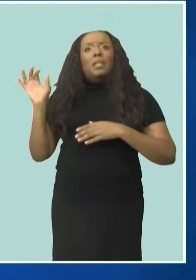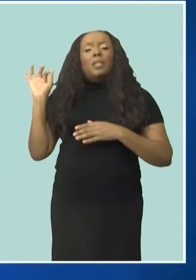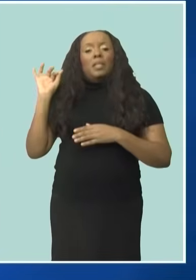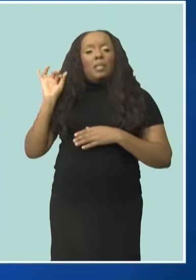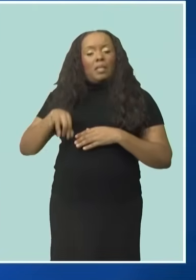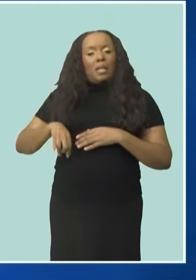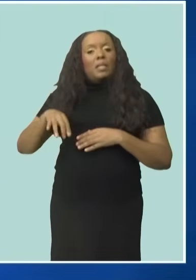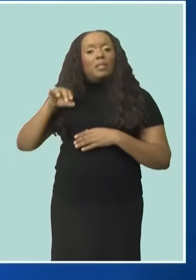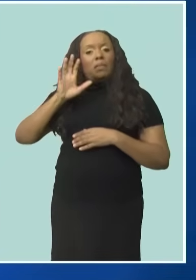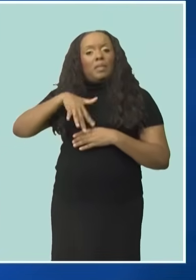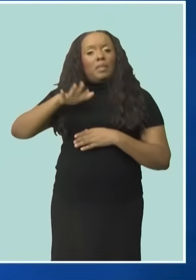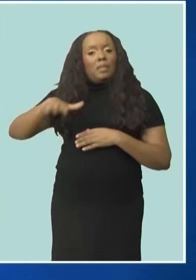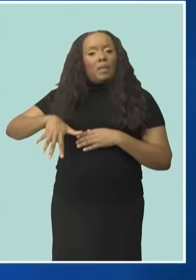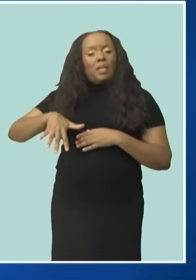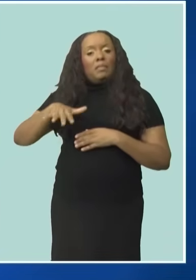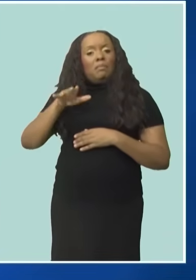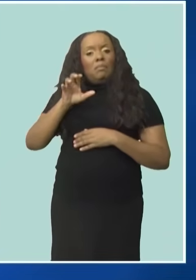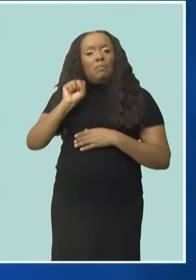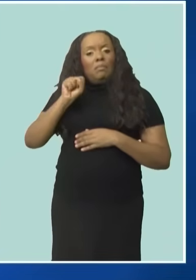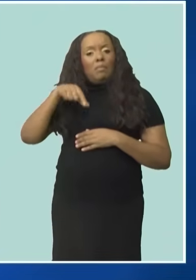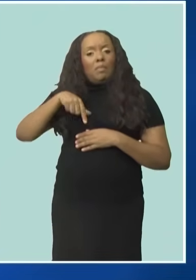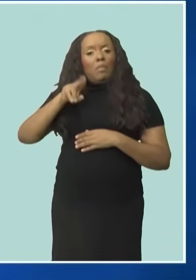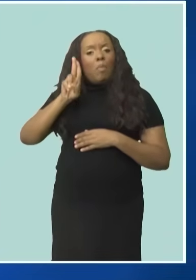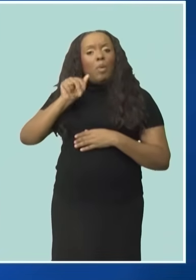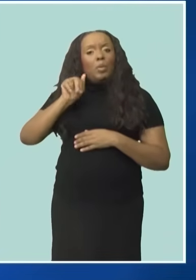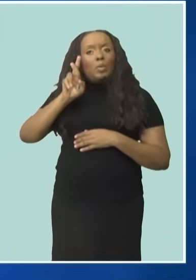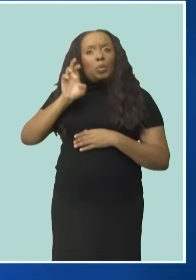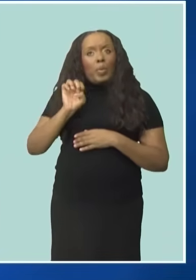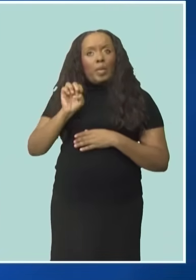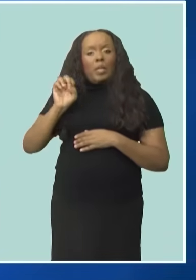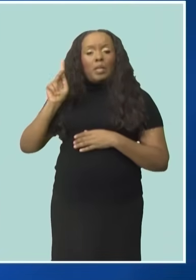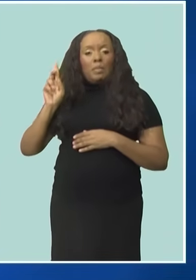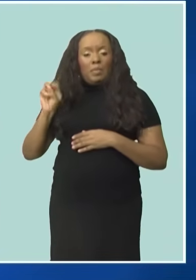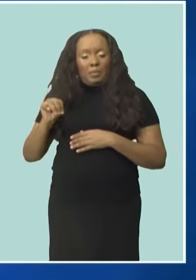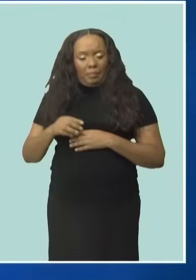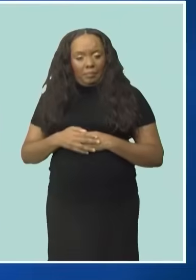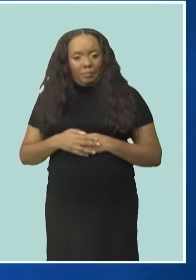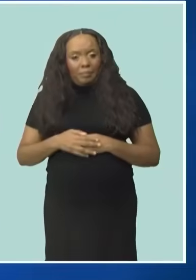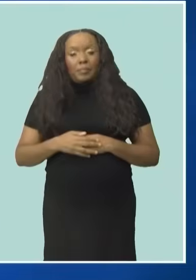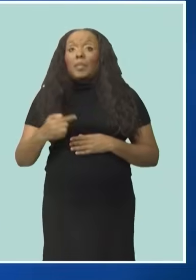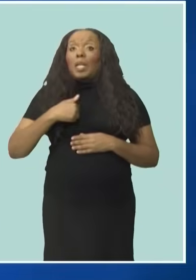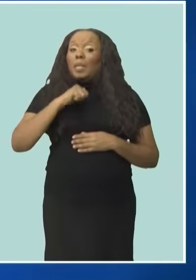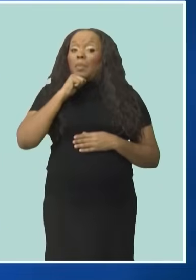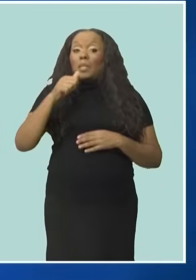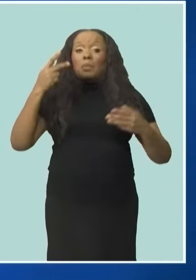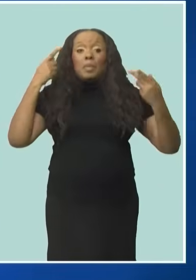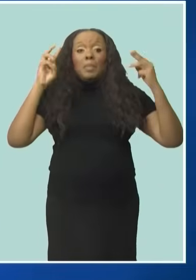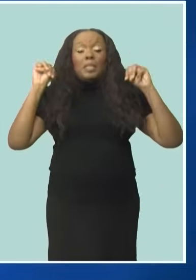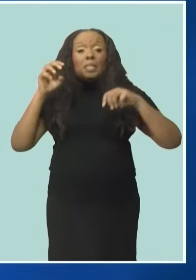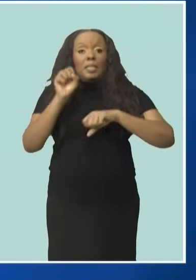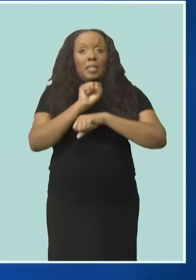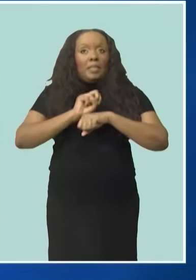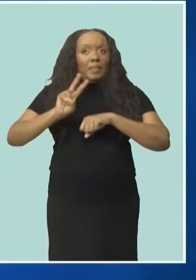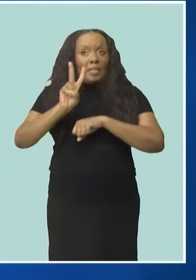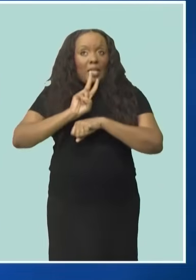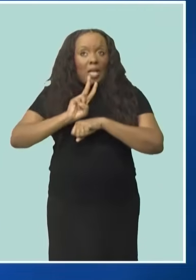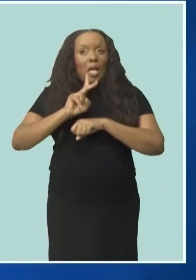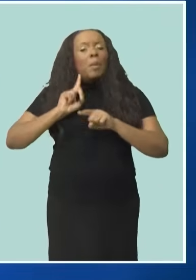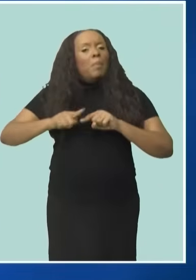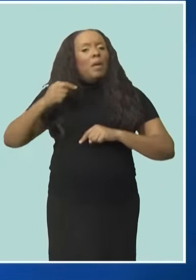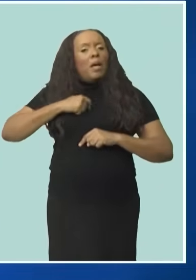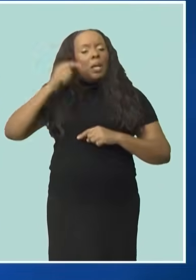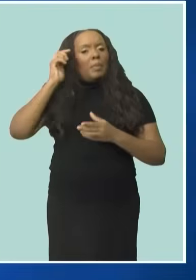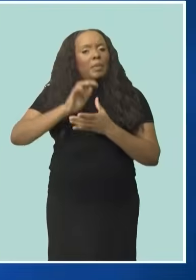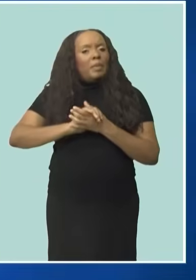55,000 square kilometers. I am not the Prime Minister of St. Vincent and the Grenadines, but I believe my brother Ralph will allow